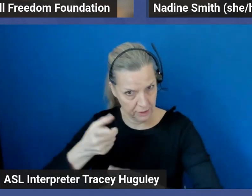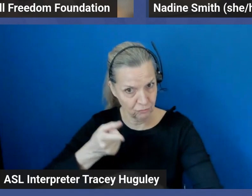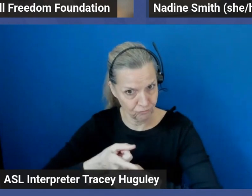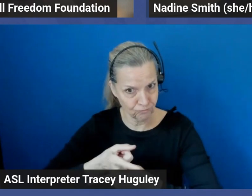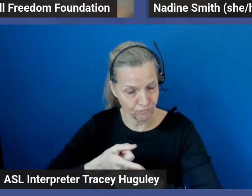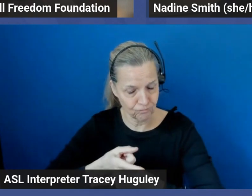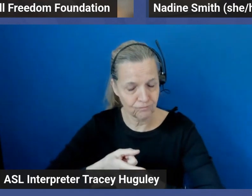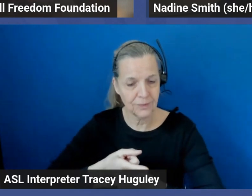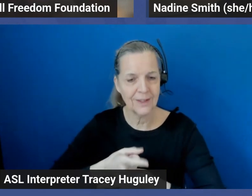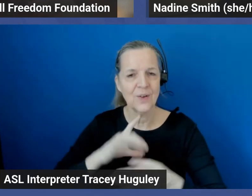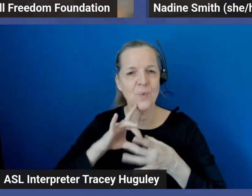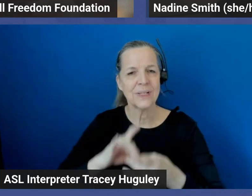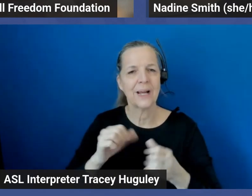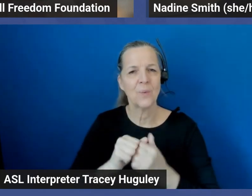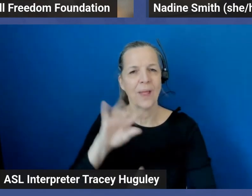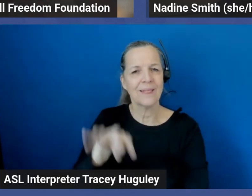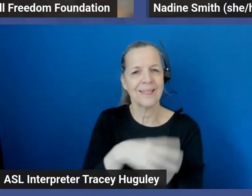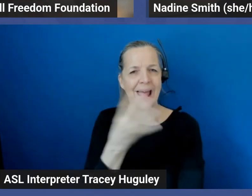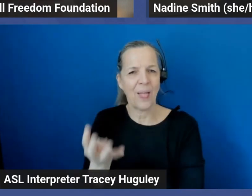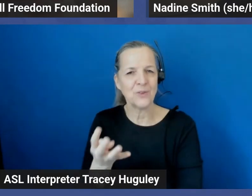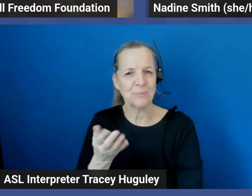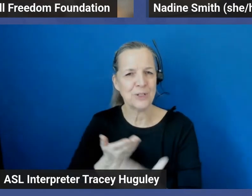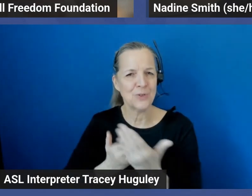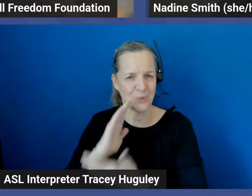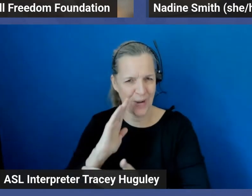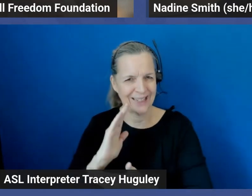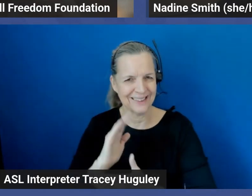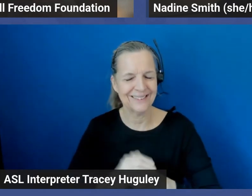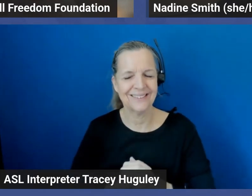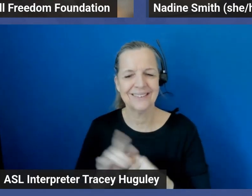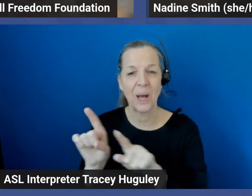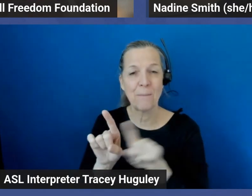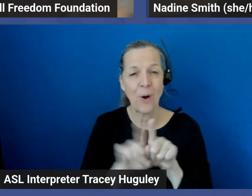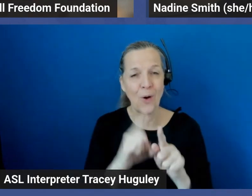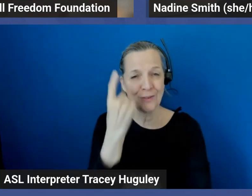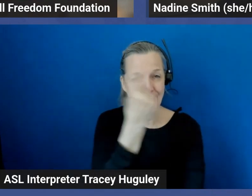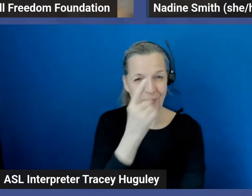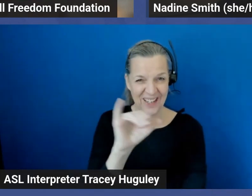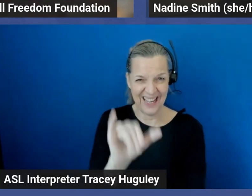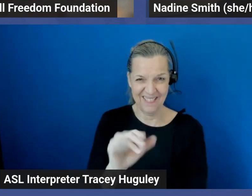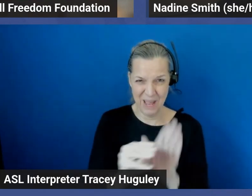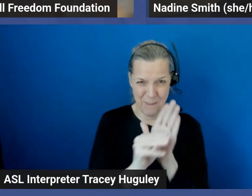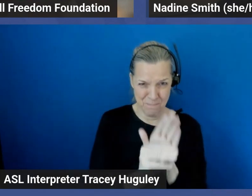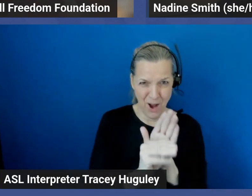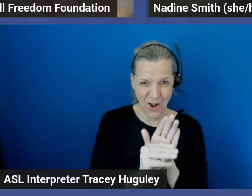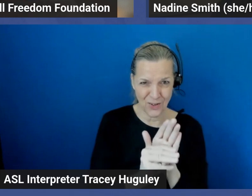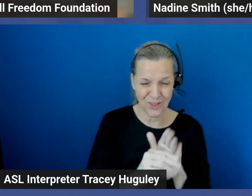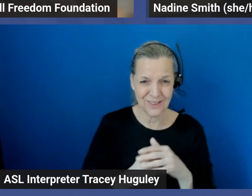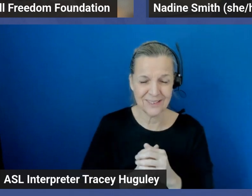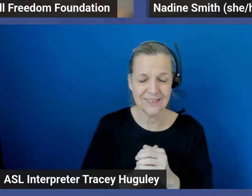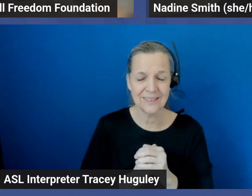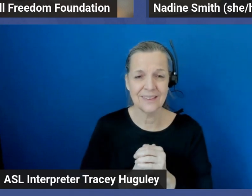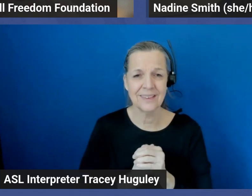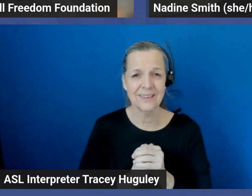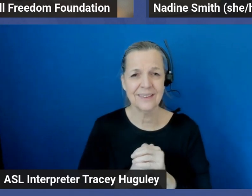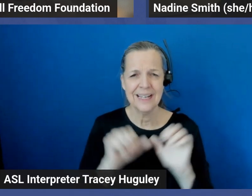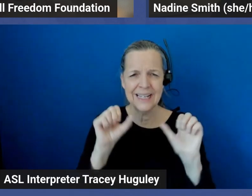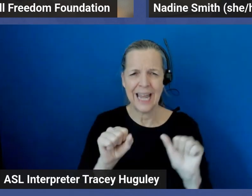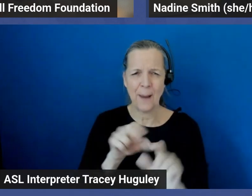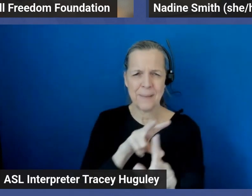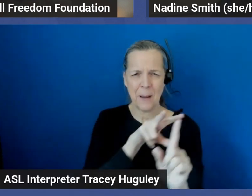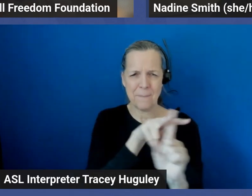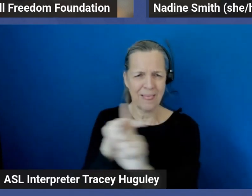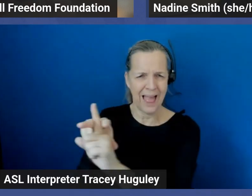around LGBTQ rights. But I'm also thinking this model can be